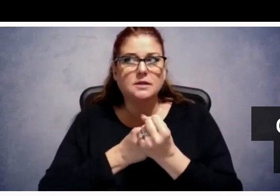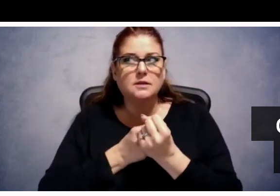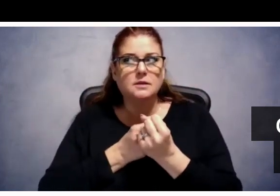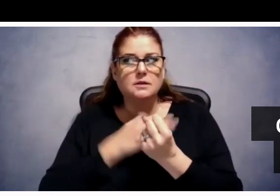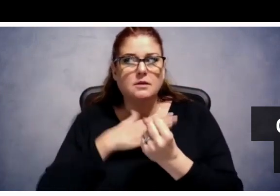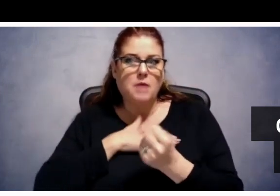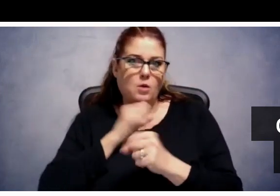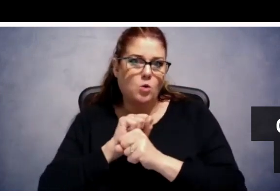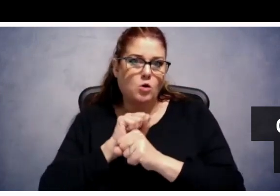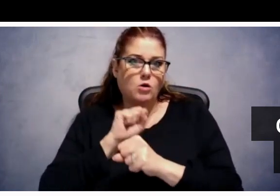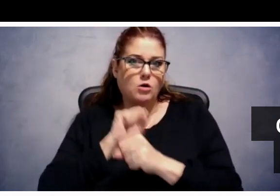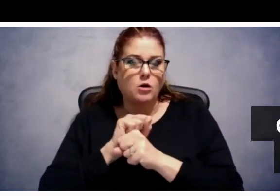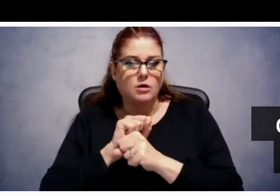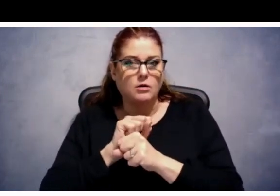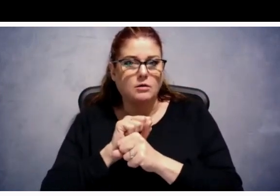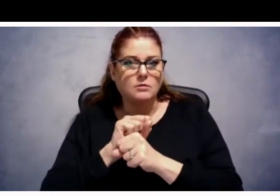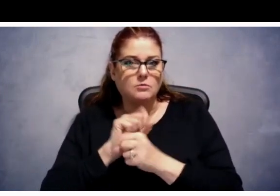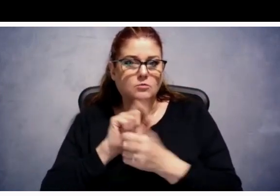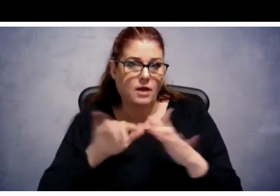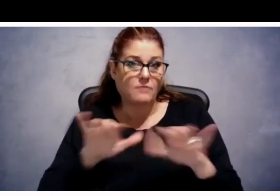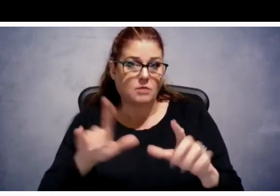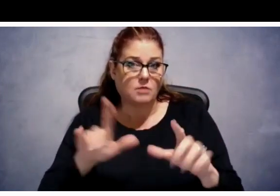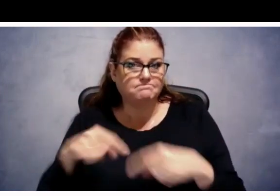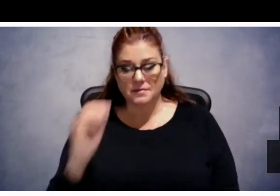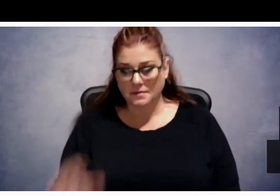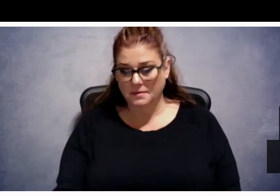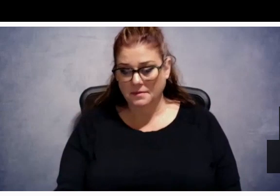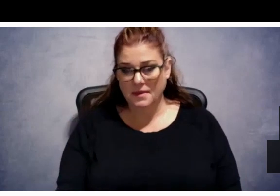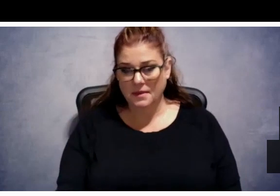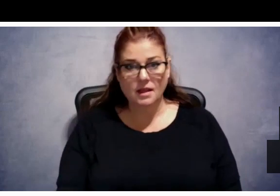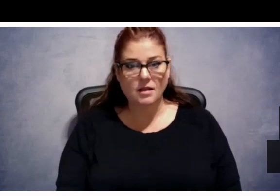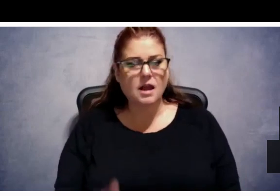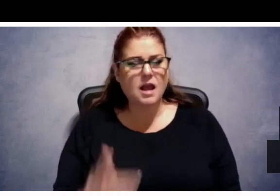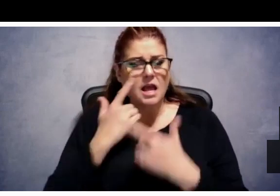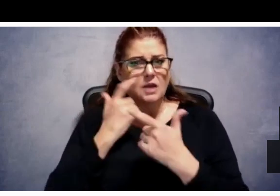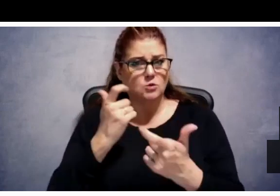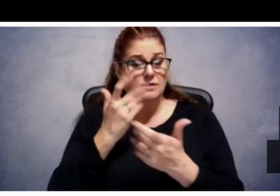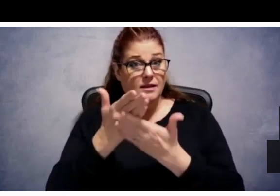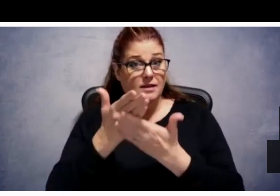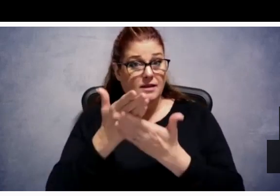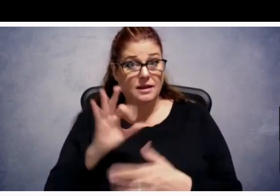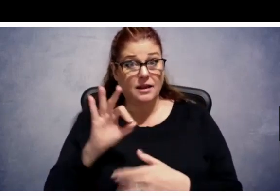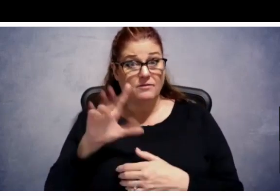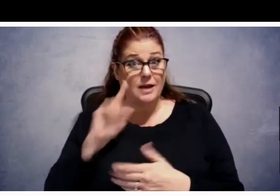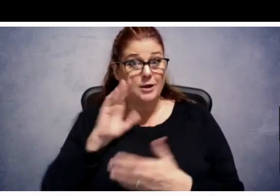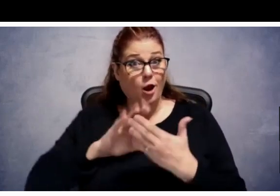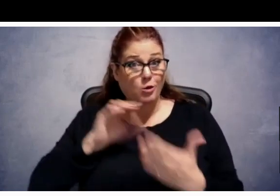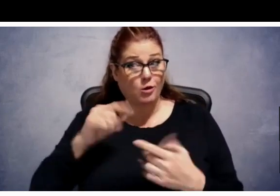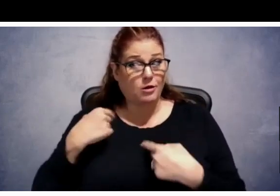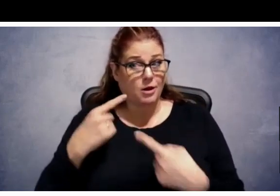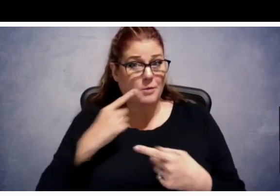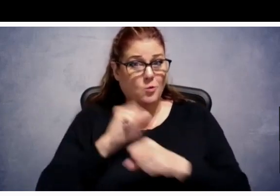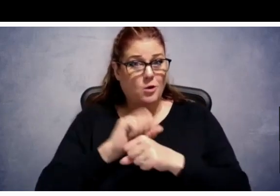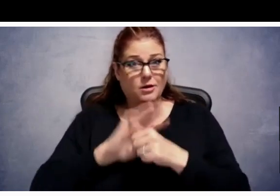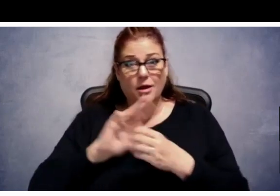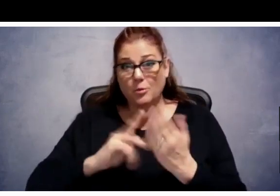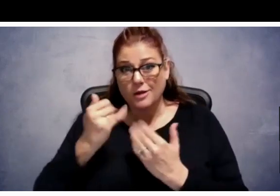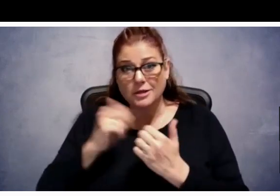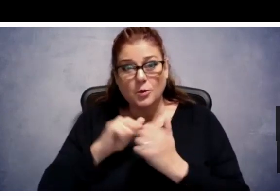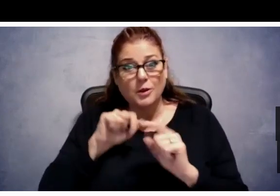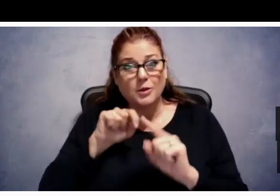that I've done. An interesting fact that I learned as we've been working on this project with you